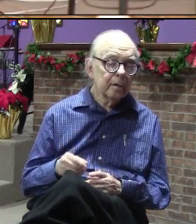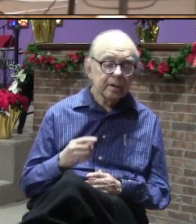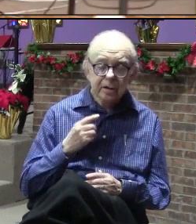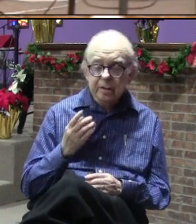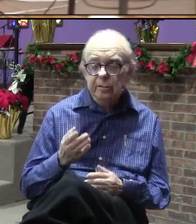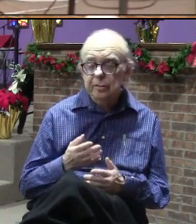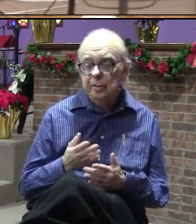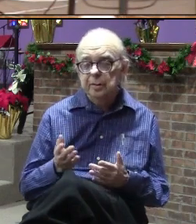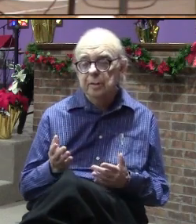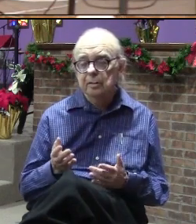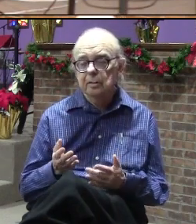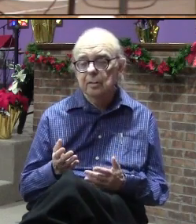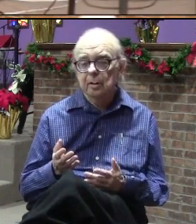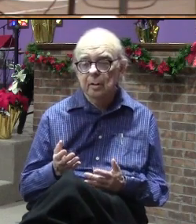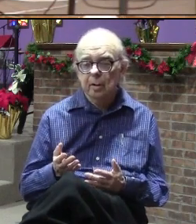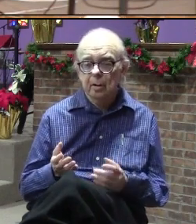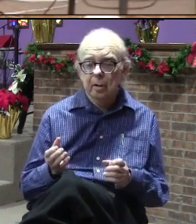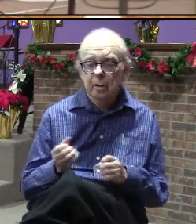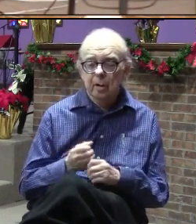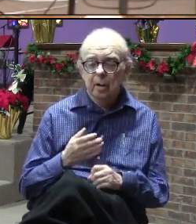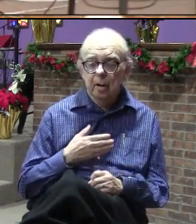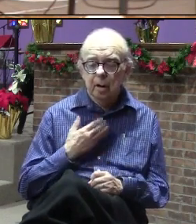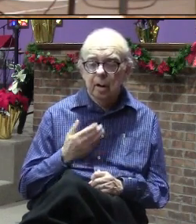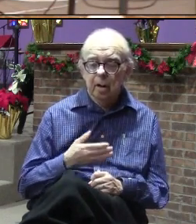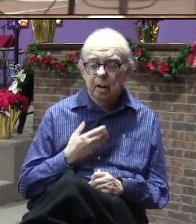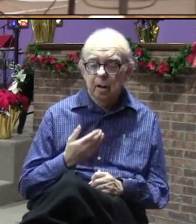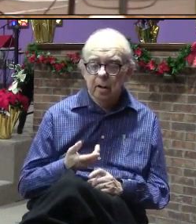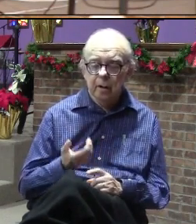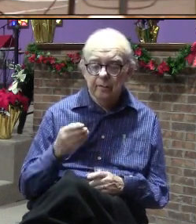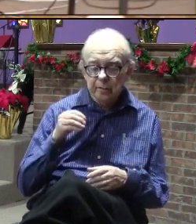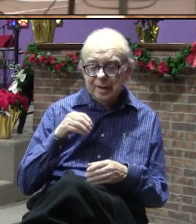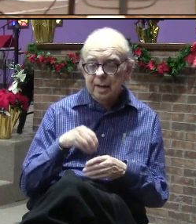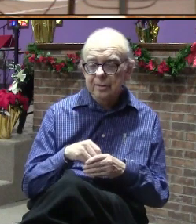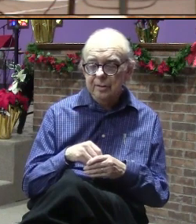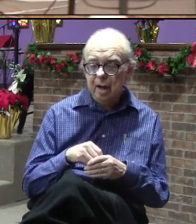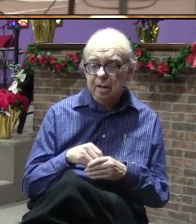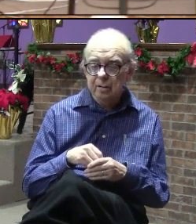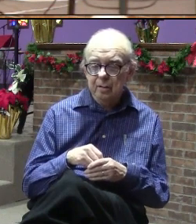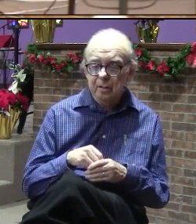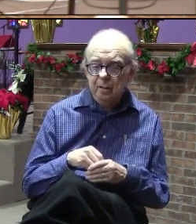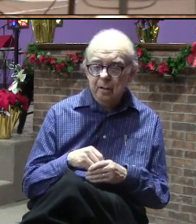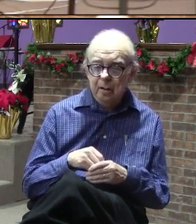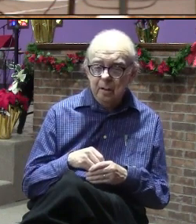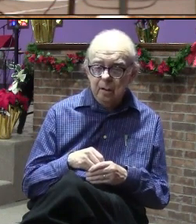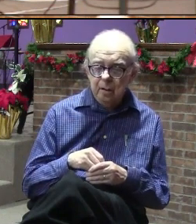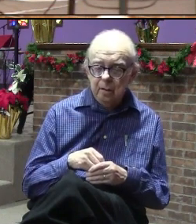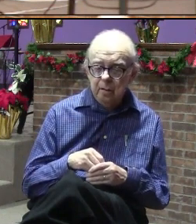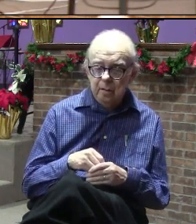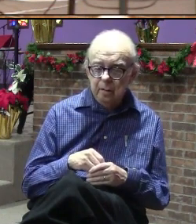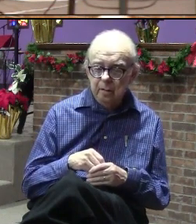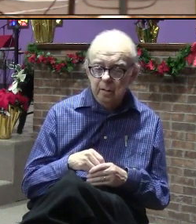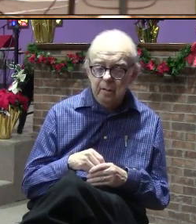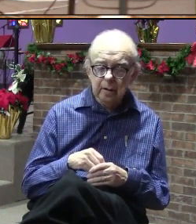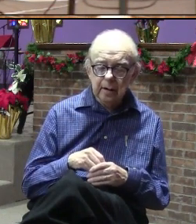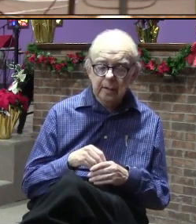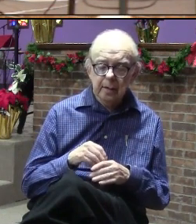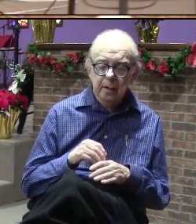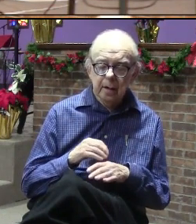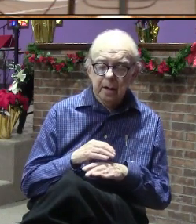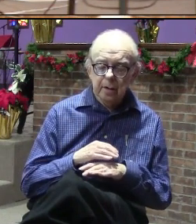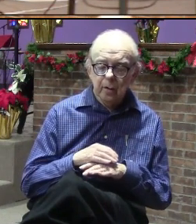you something? When you get joy coming from the inside, it overshadows the